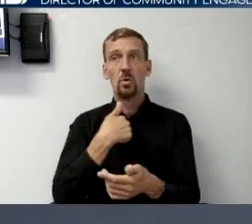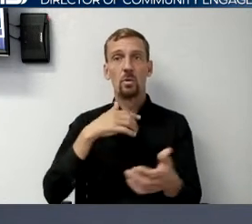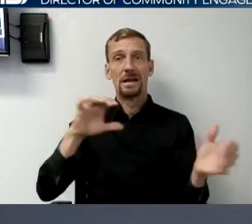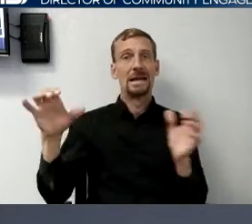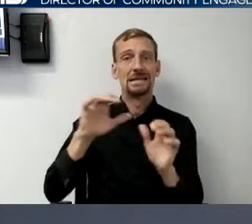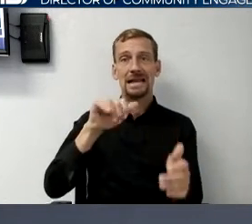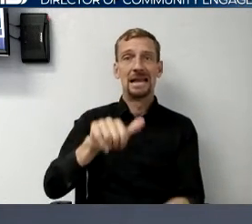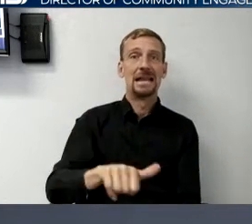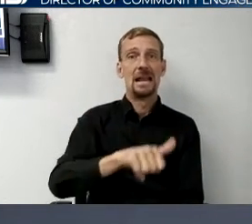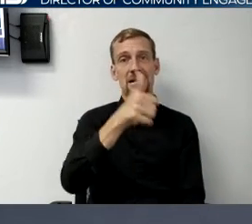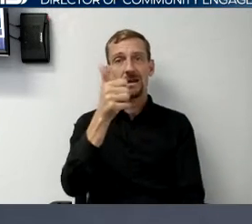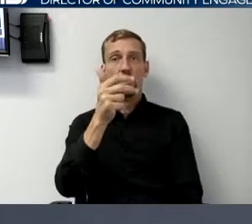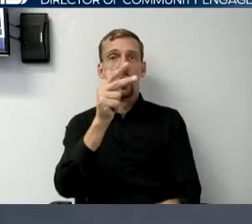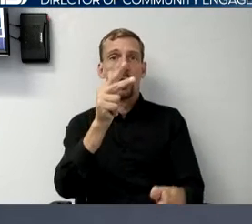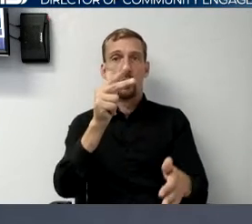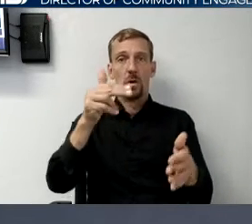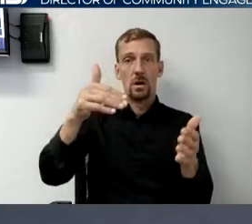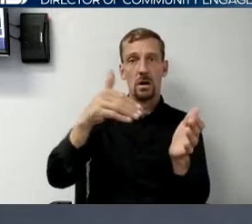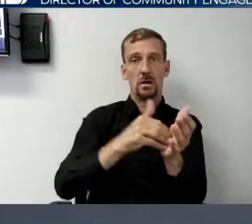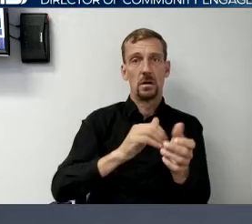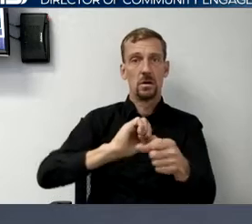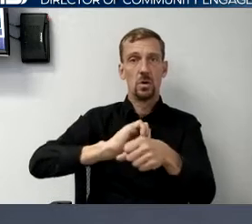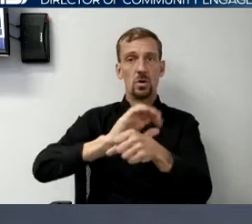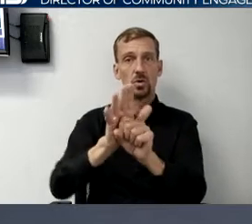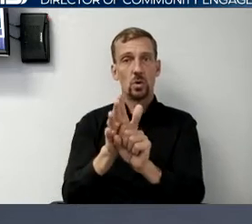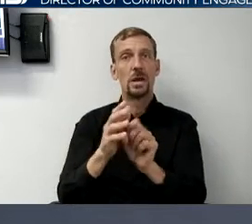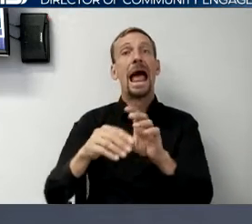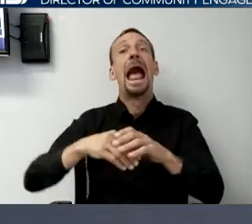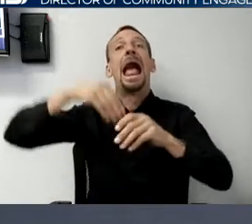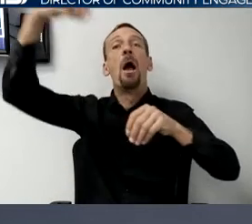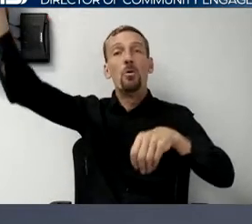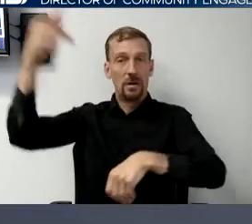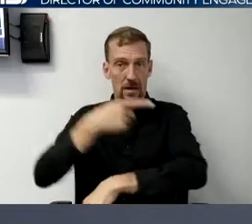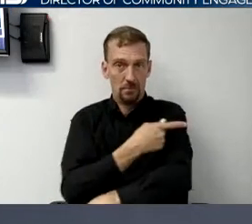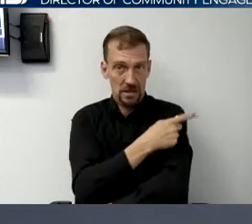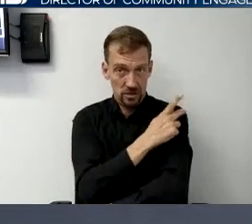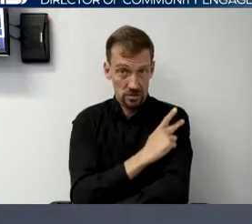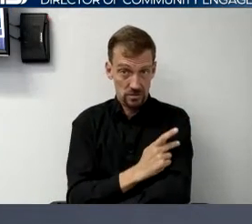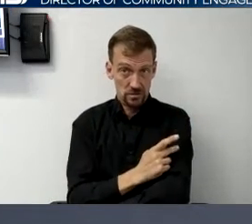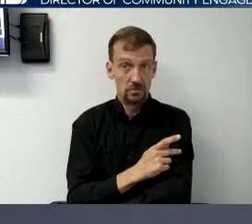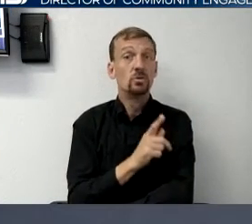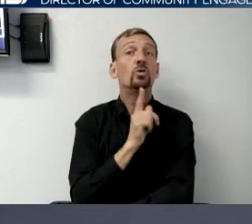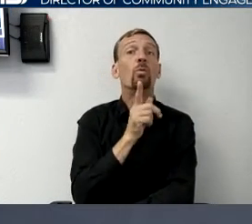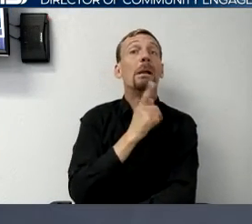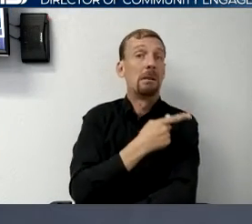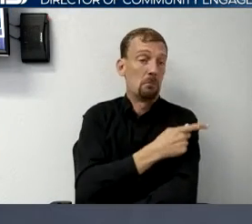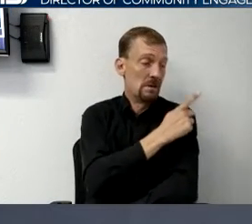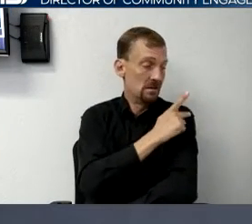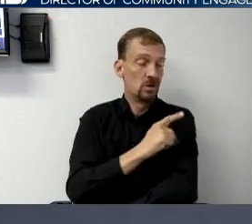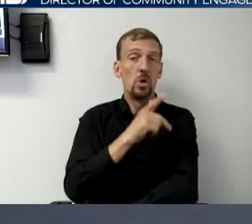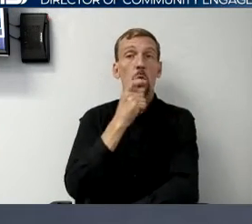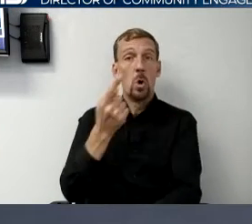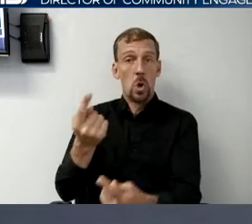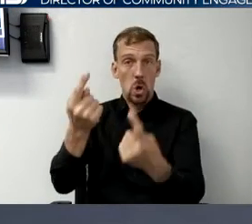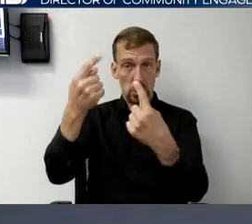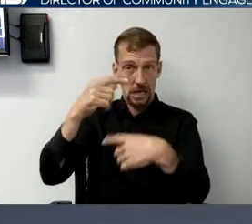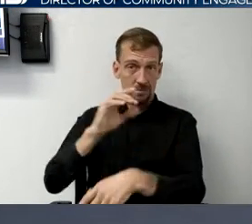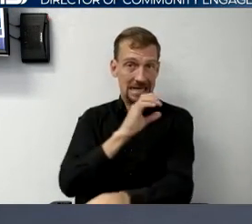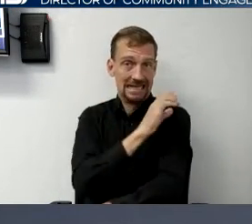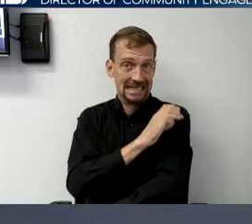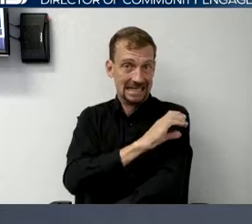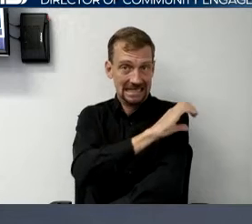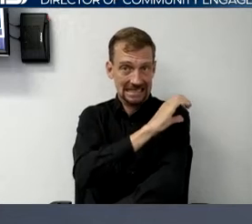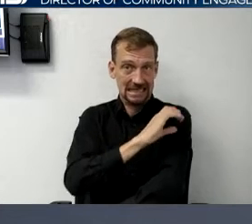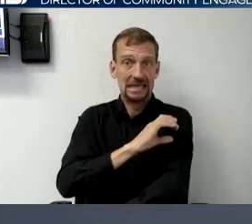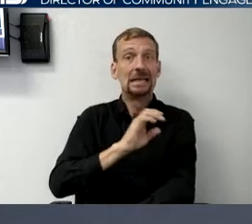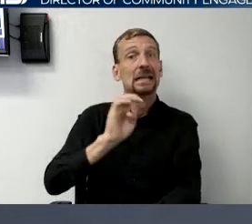another 3,000 COVID outpatients. So patients that have come to our clinics, come